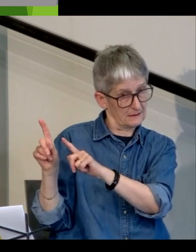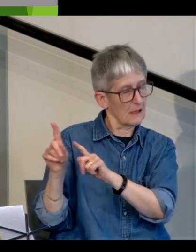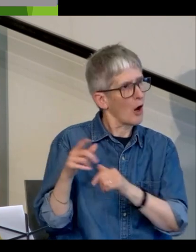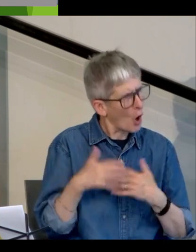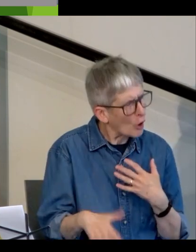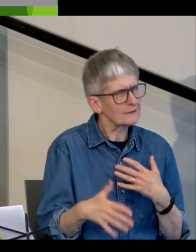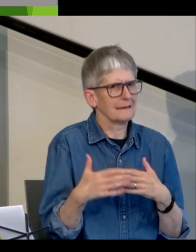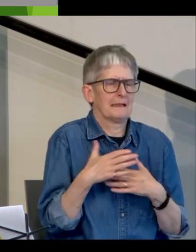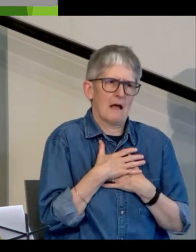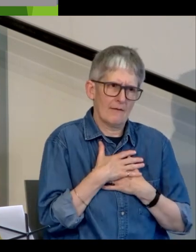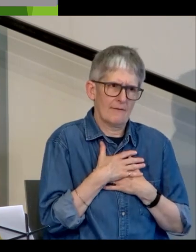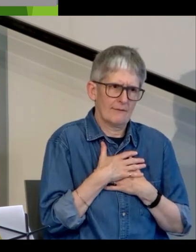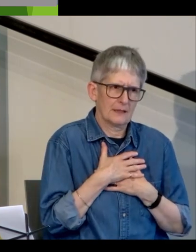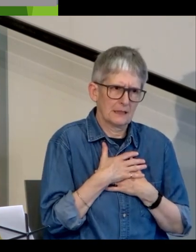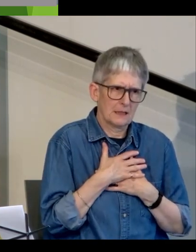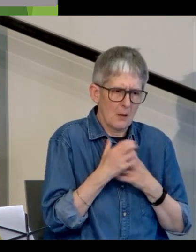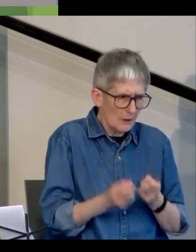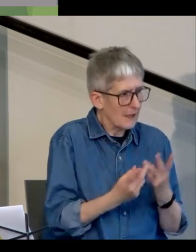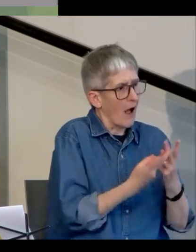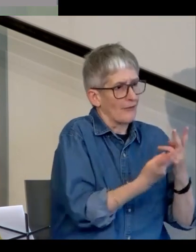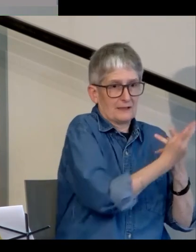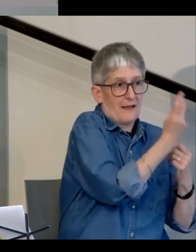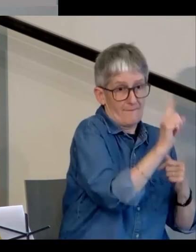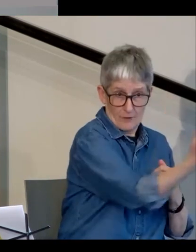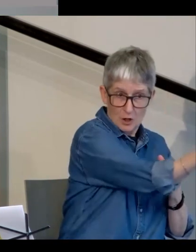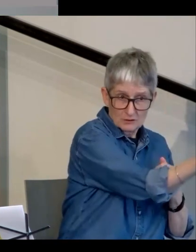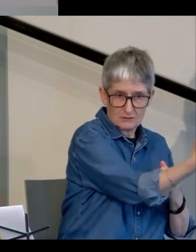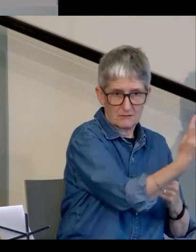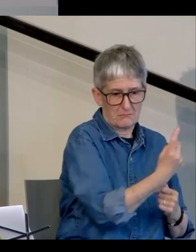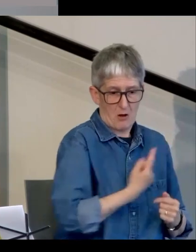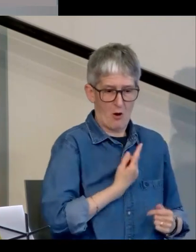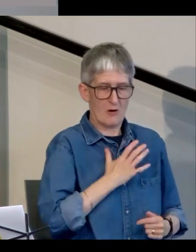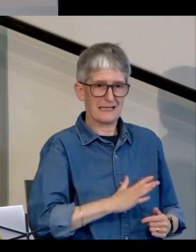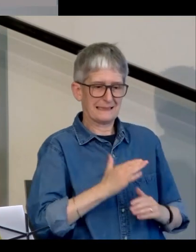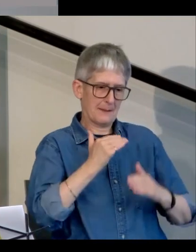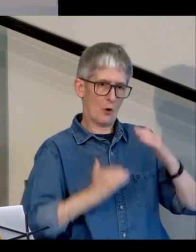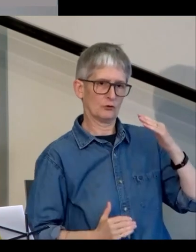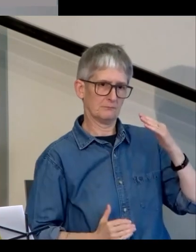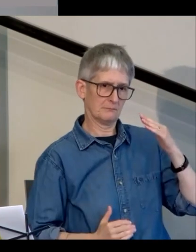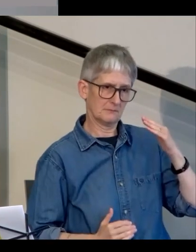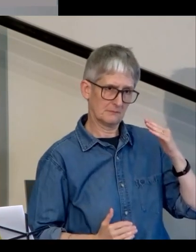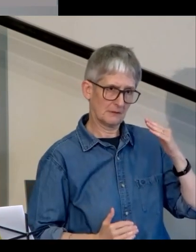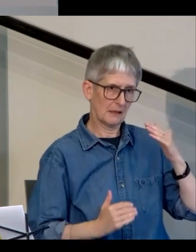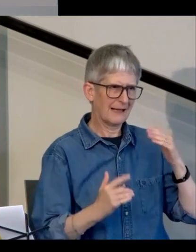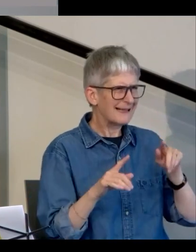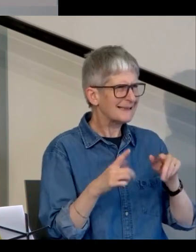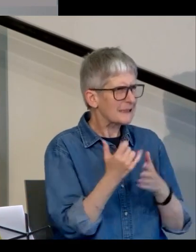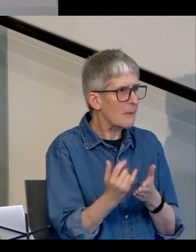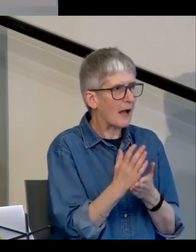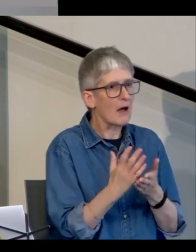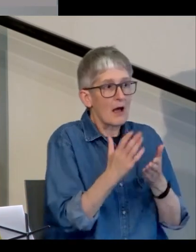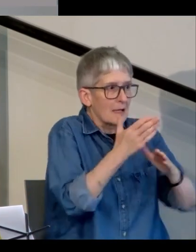costly love. It's about putting others first and our own needs at the bottom of the list. It's about